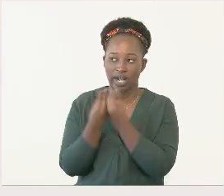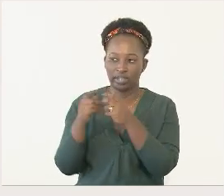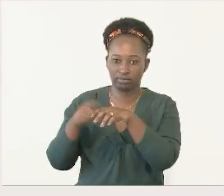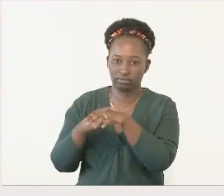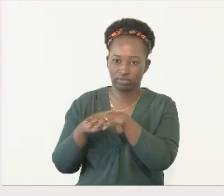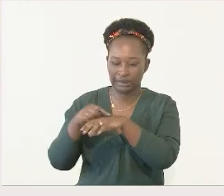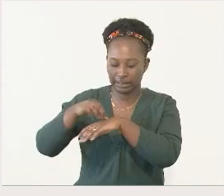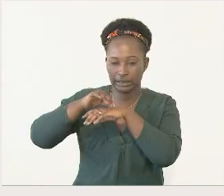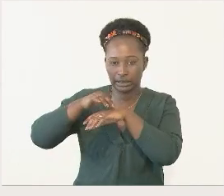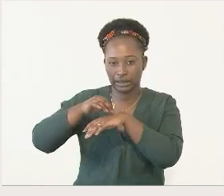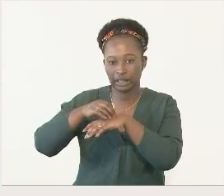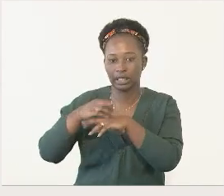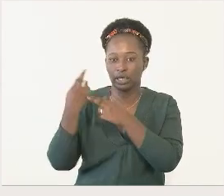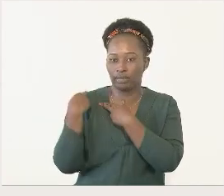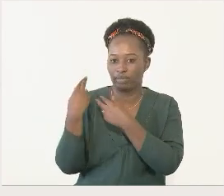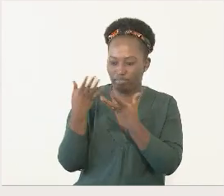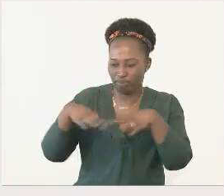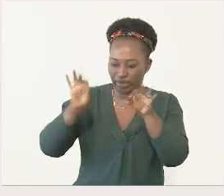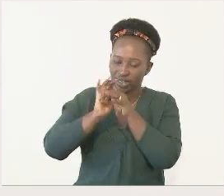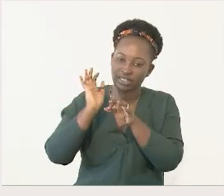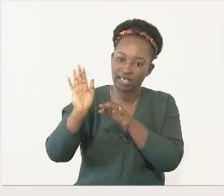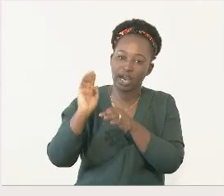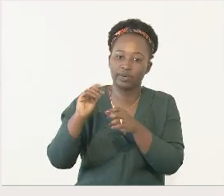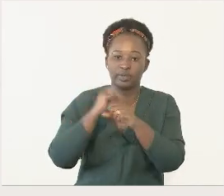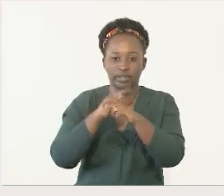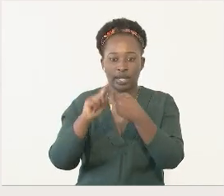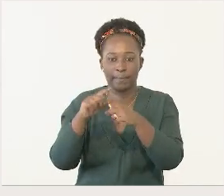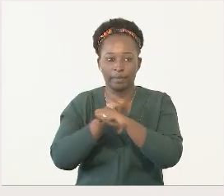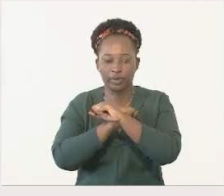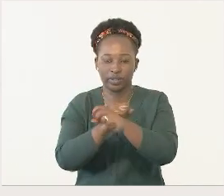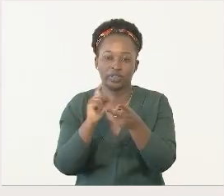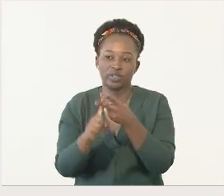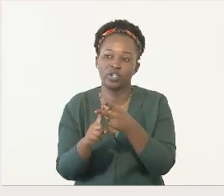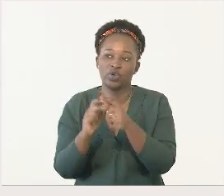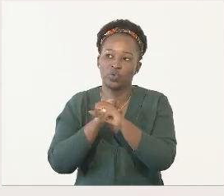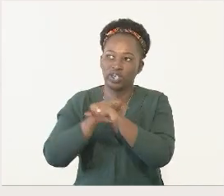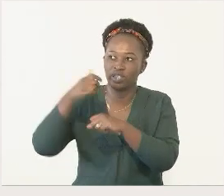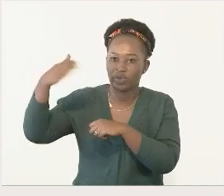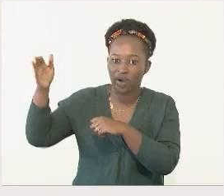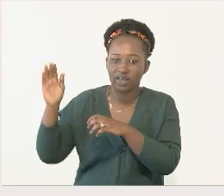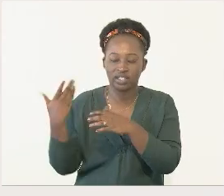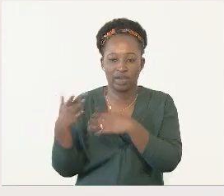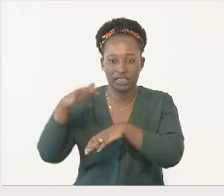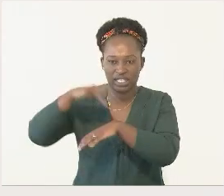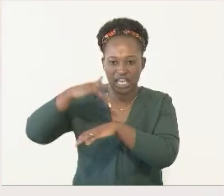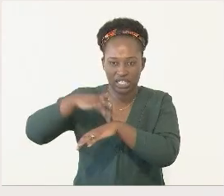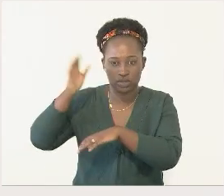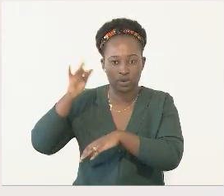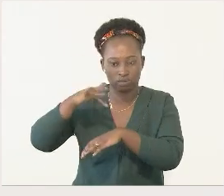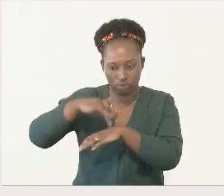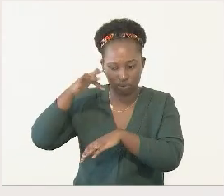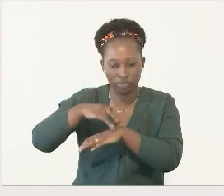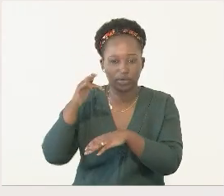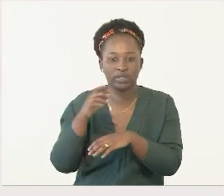its importance. The importance we have mentioned, very important. Protection, receptor organ, or a sensory organ, and